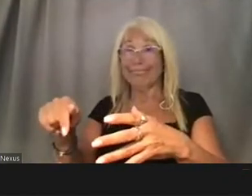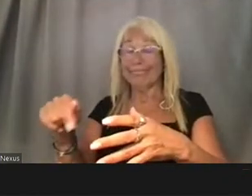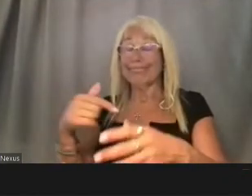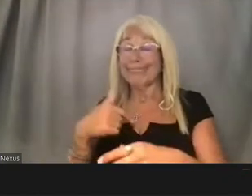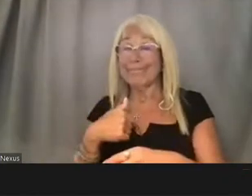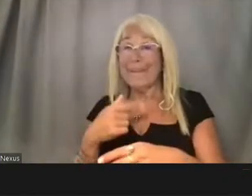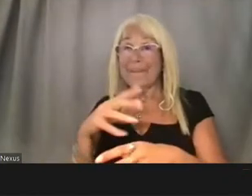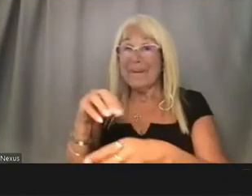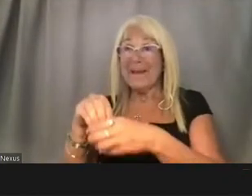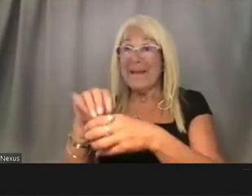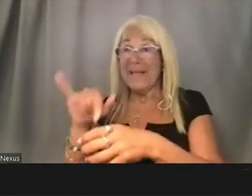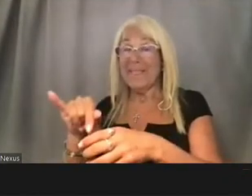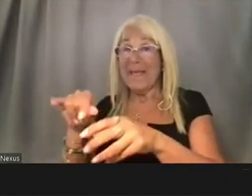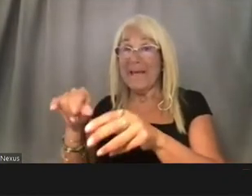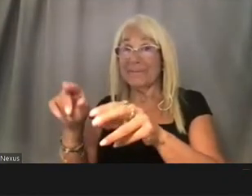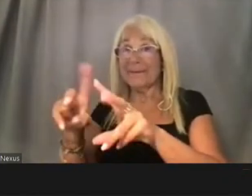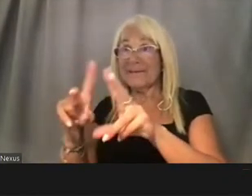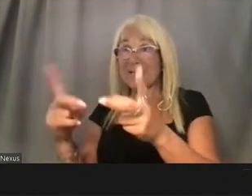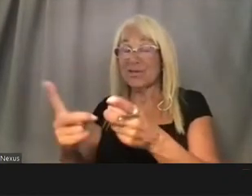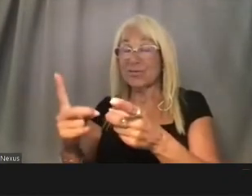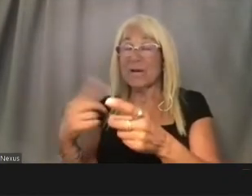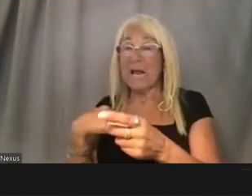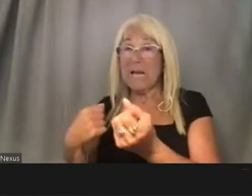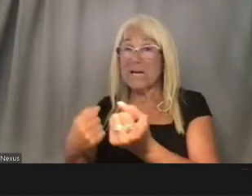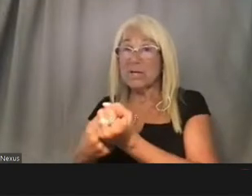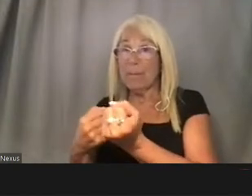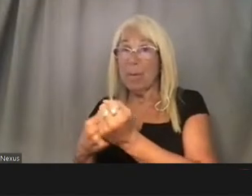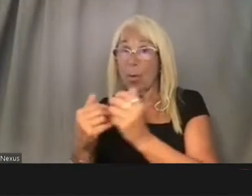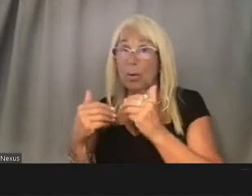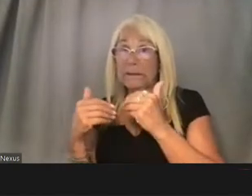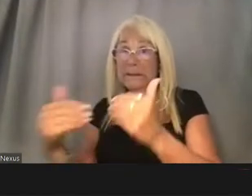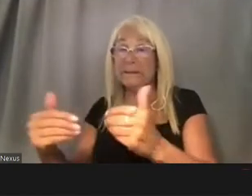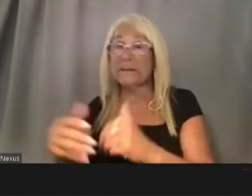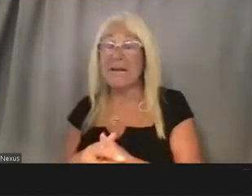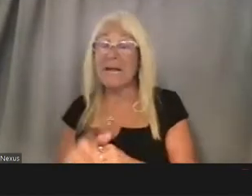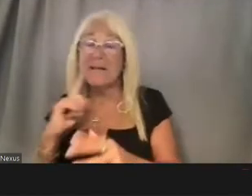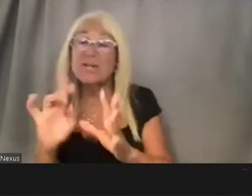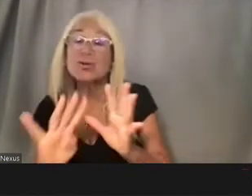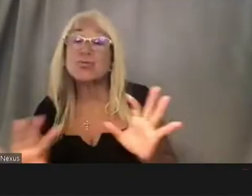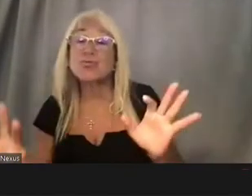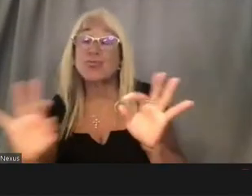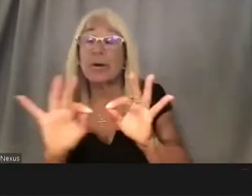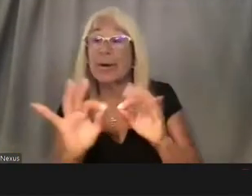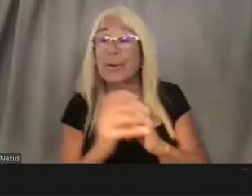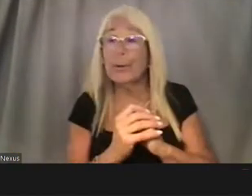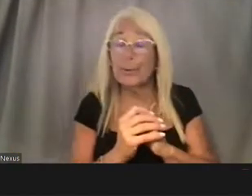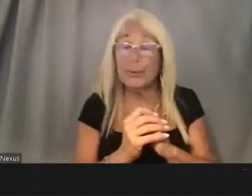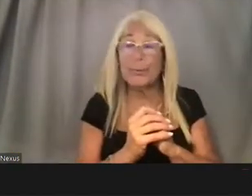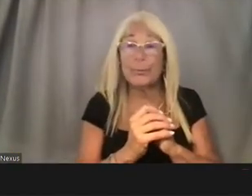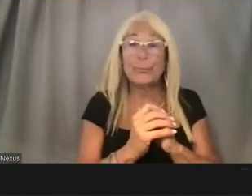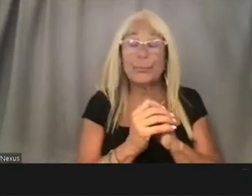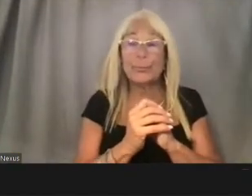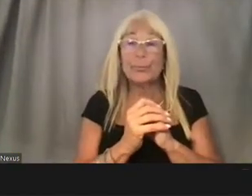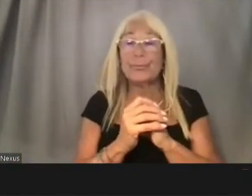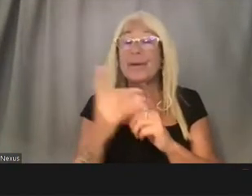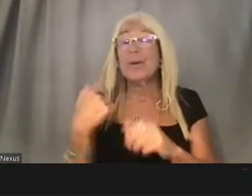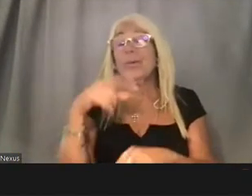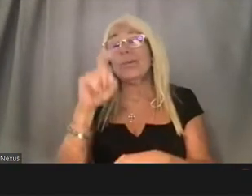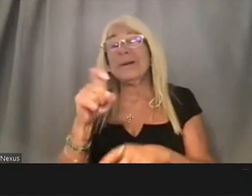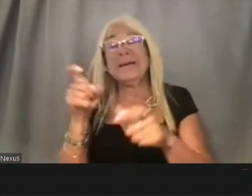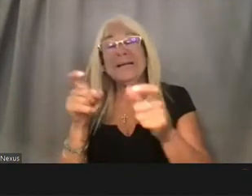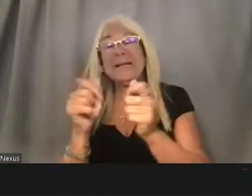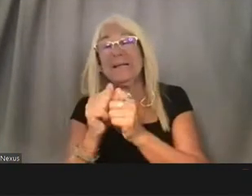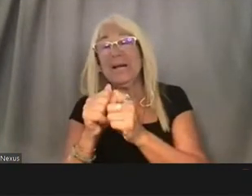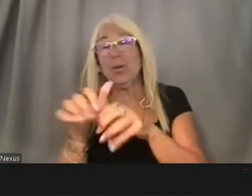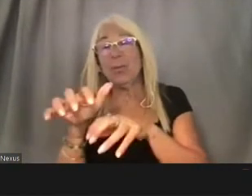pricing and I support this moving forward I think the credit it's critical now that you know we need to deal with the traffic and the